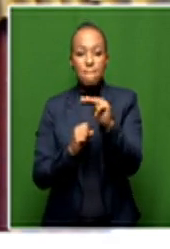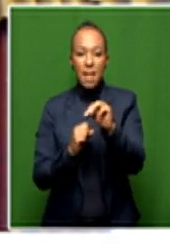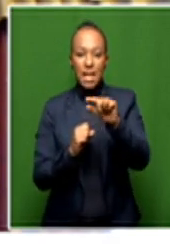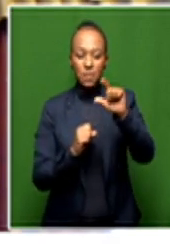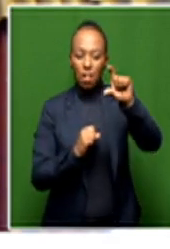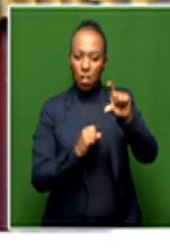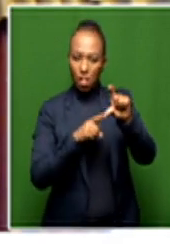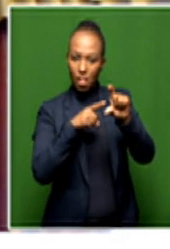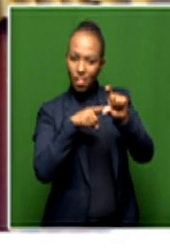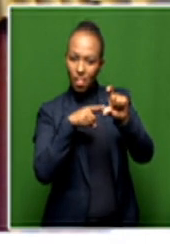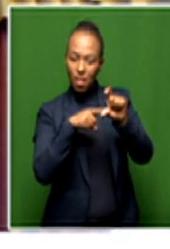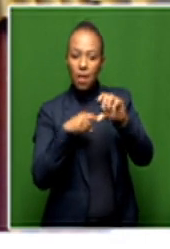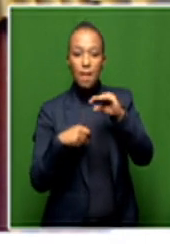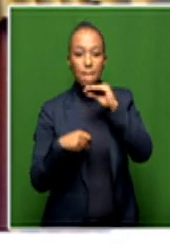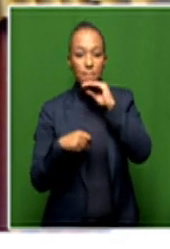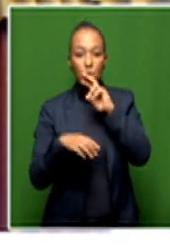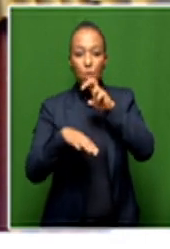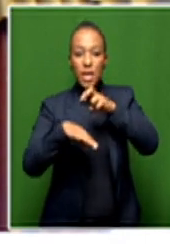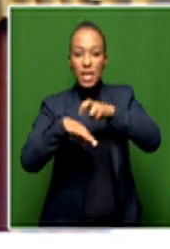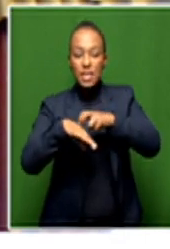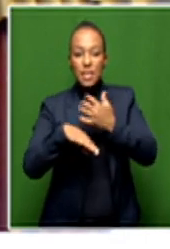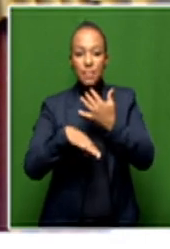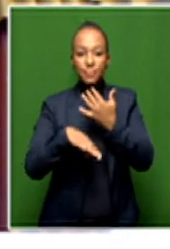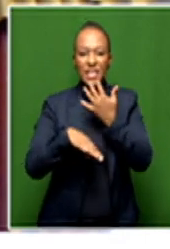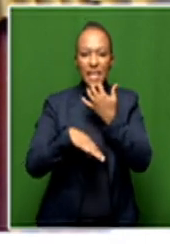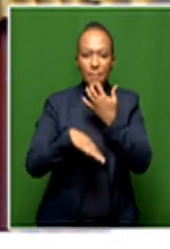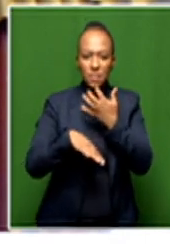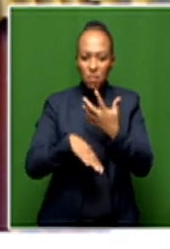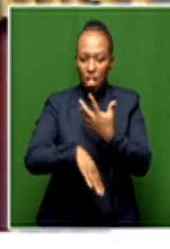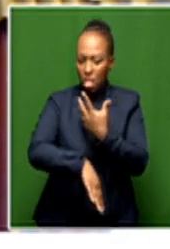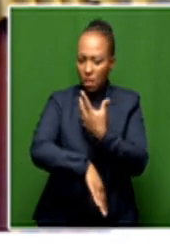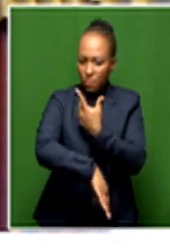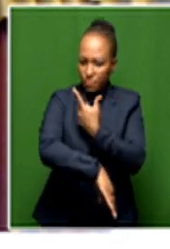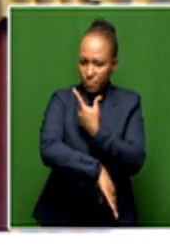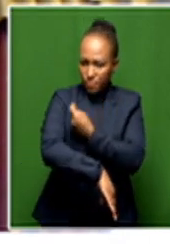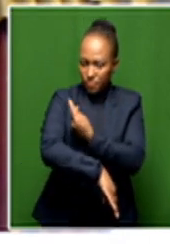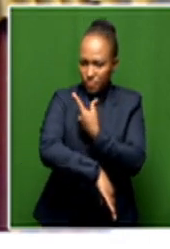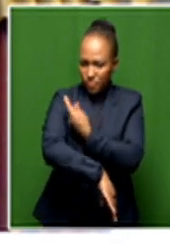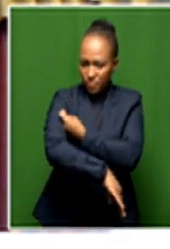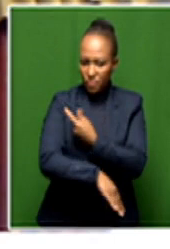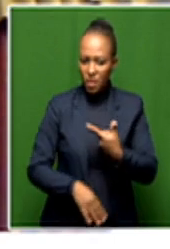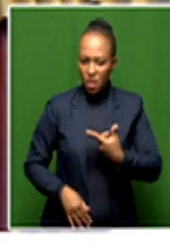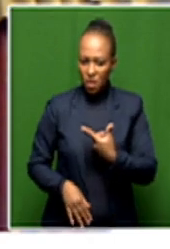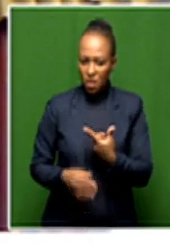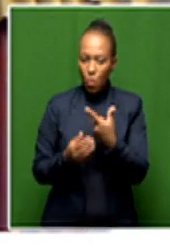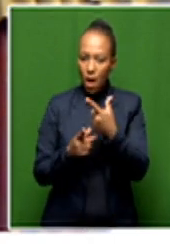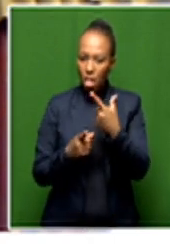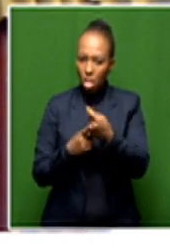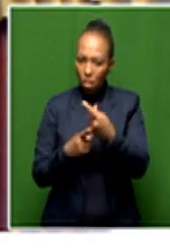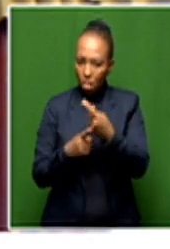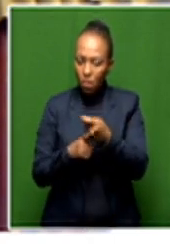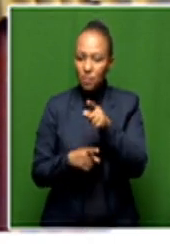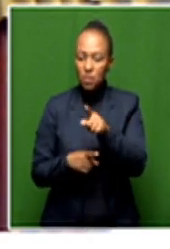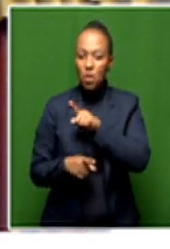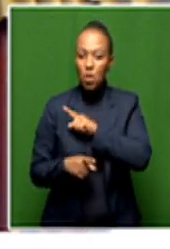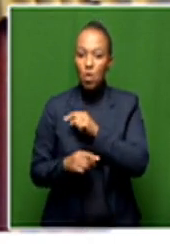you need actually a diabetic syringe to to get it out of the vial, because